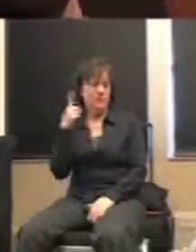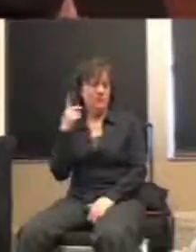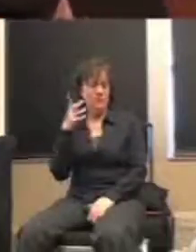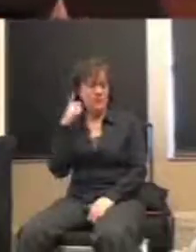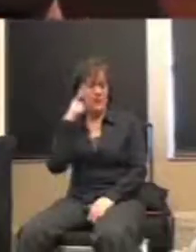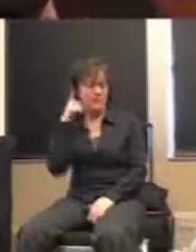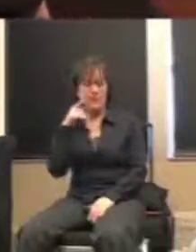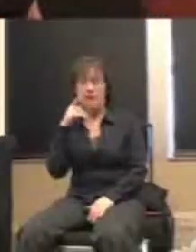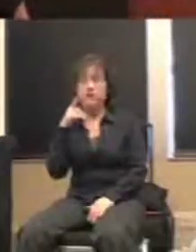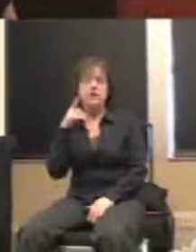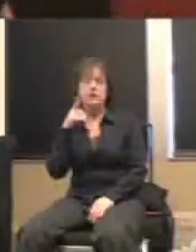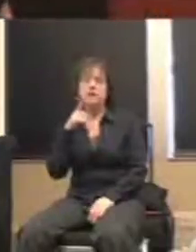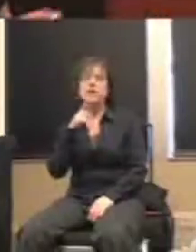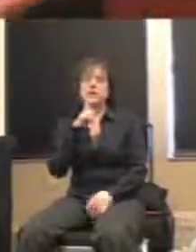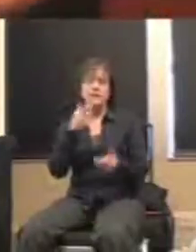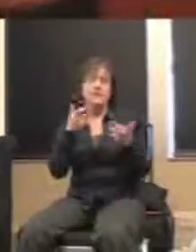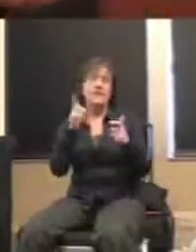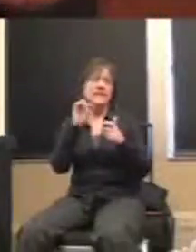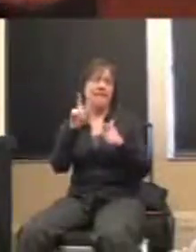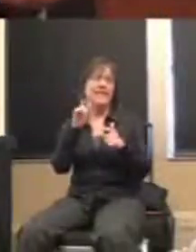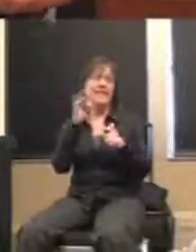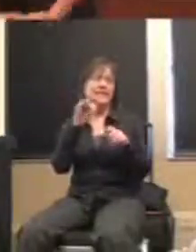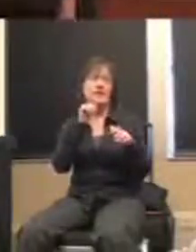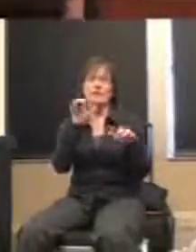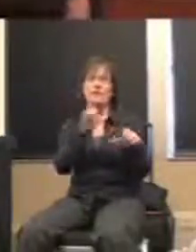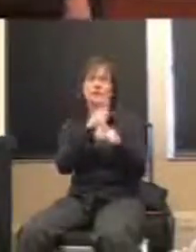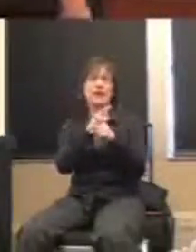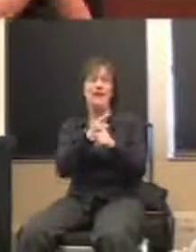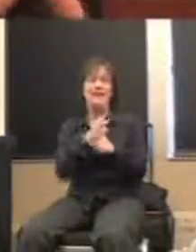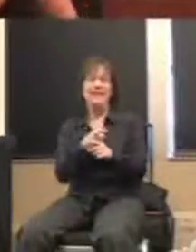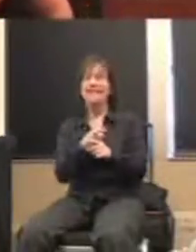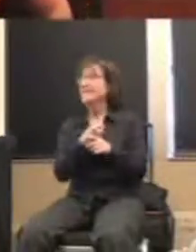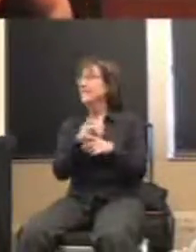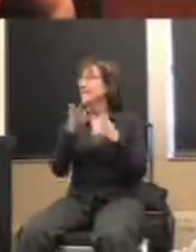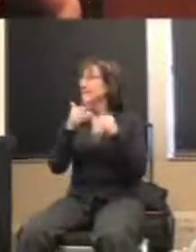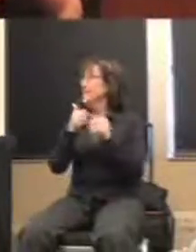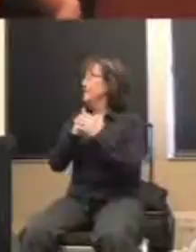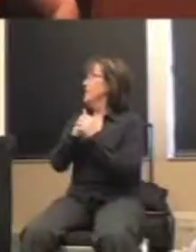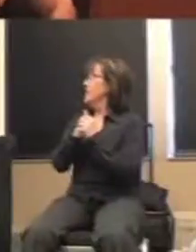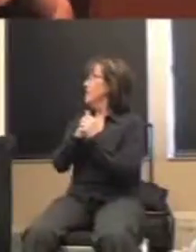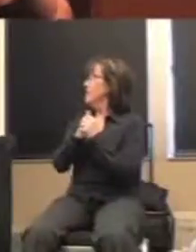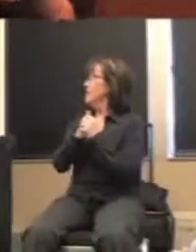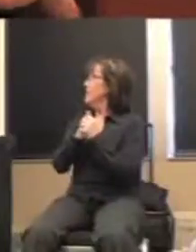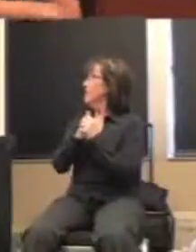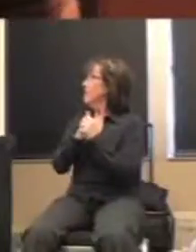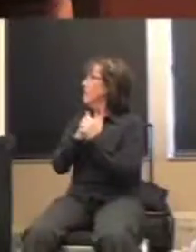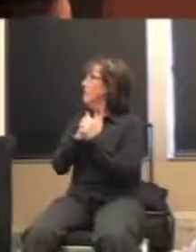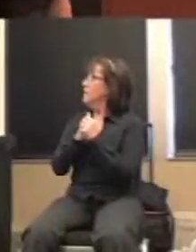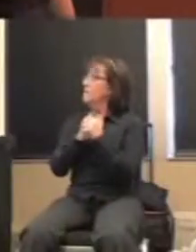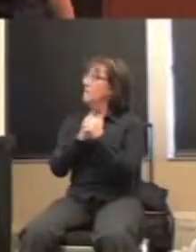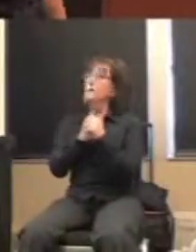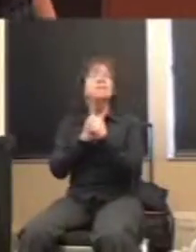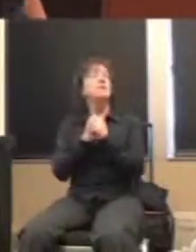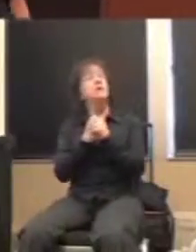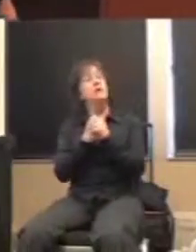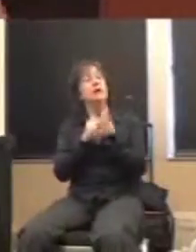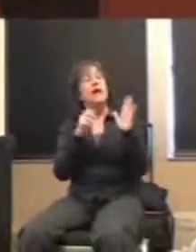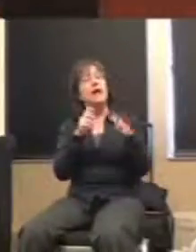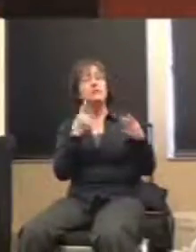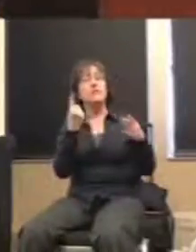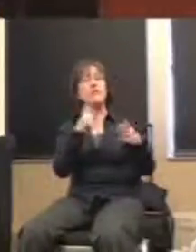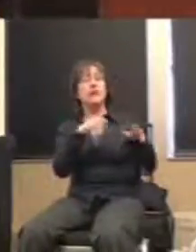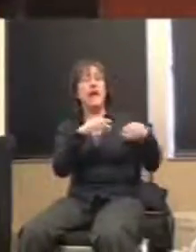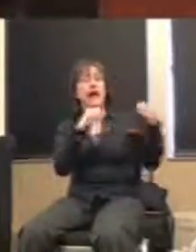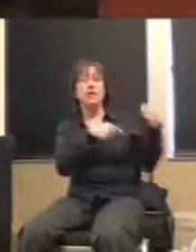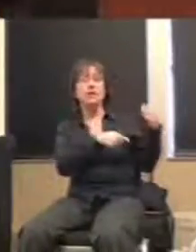So then it's not. you want to make sure that if you have something out that the student sees, say I have a bag of Cheetos and that's a